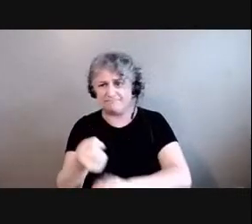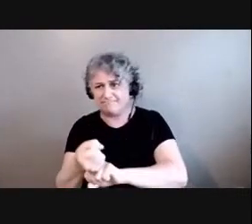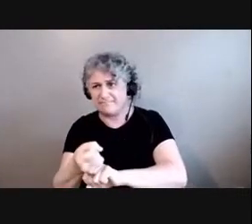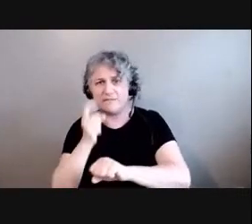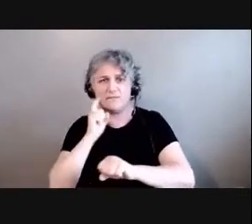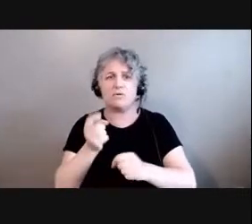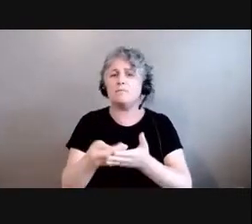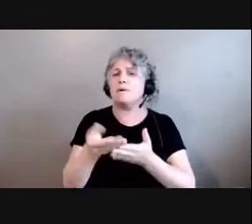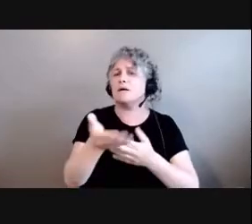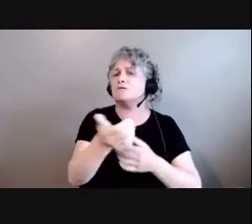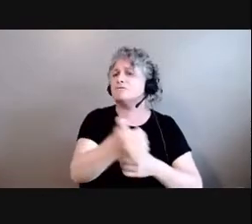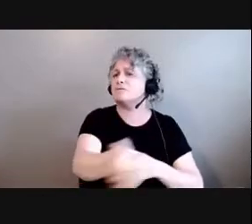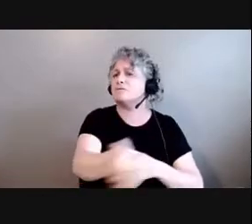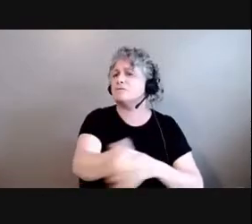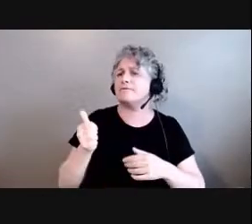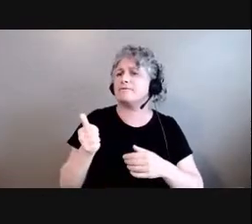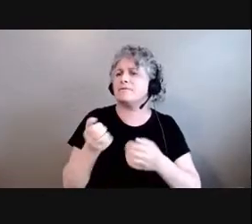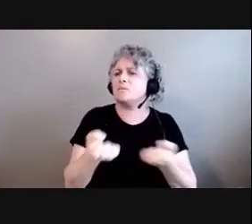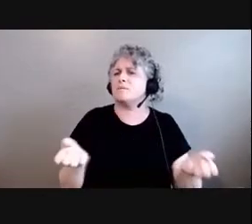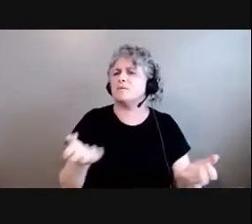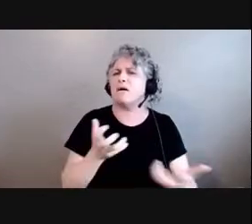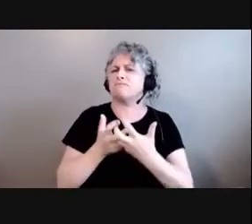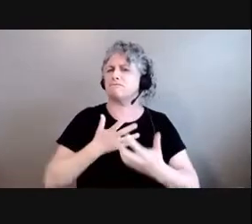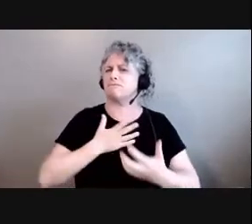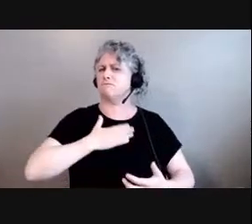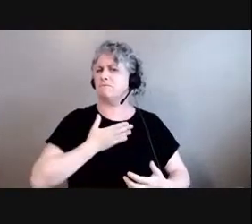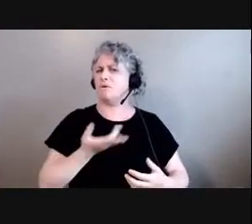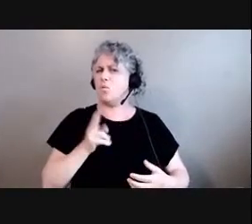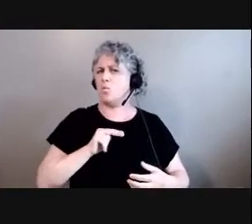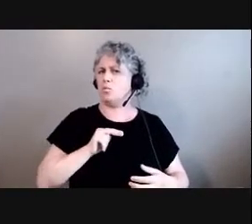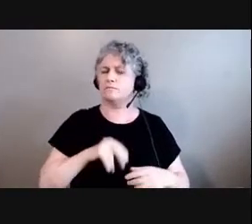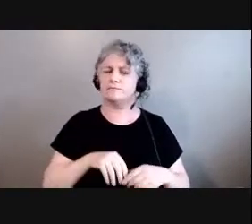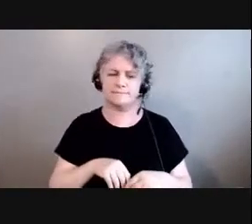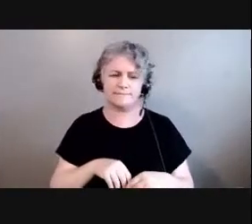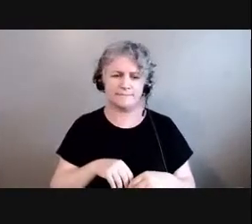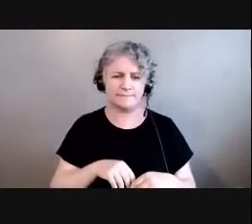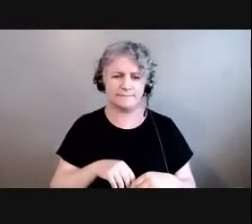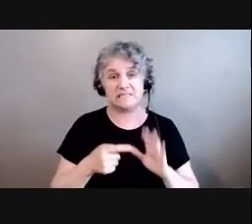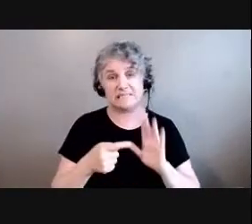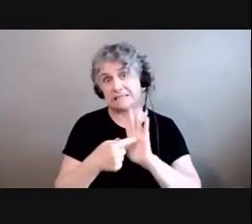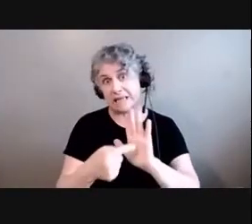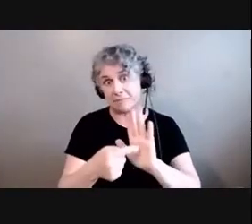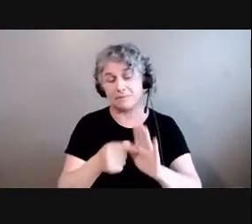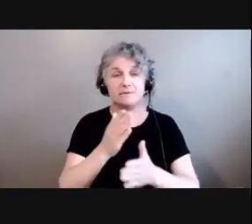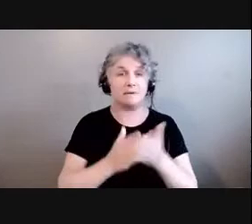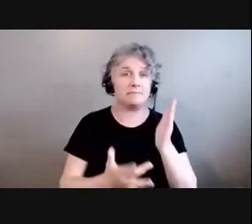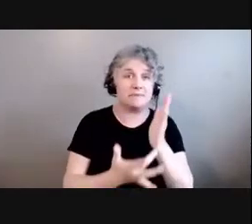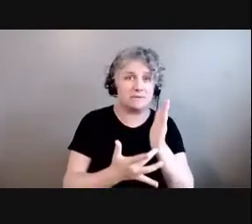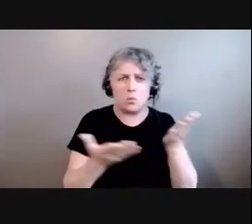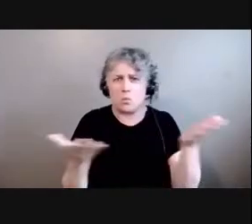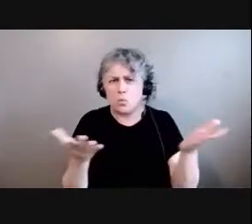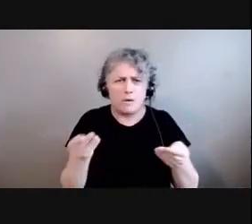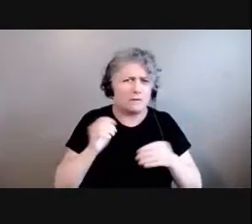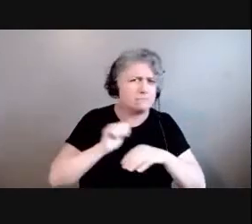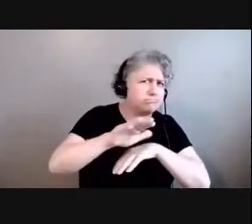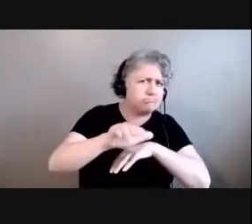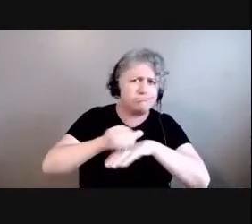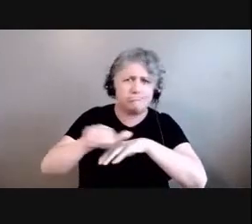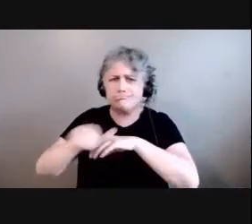gear. So here are some examples of some of the accessible technology that Montech